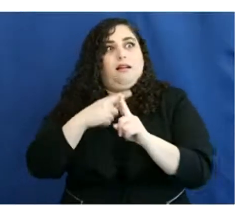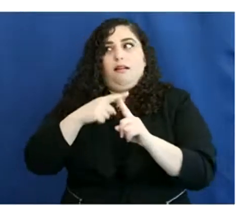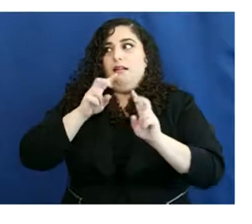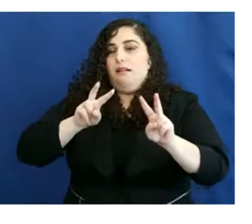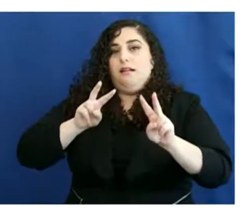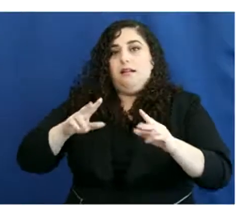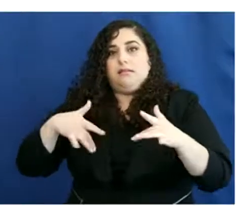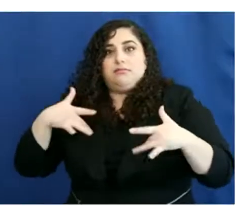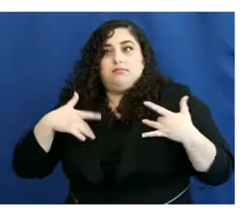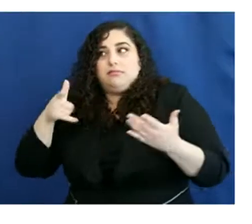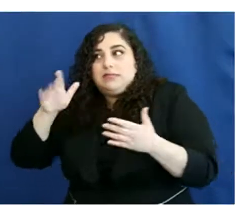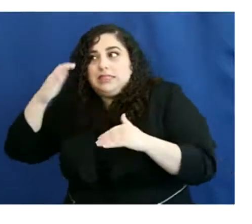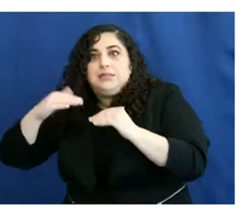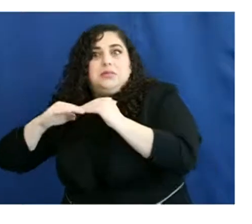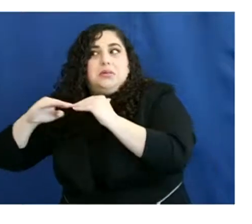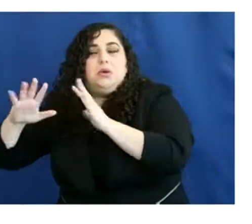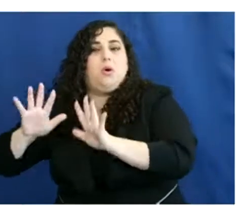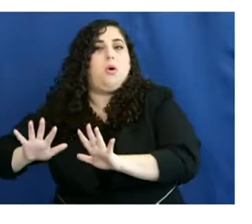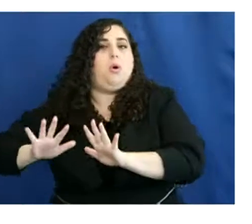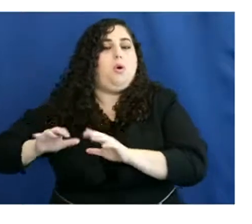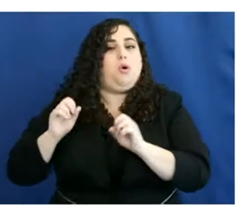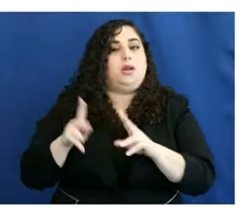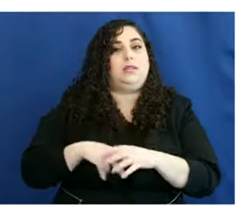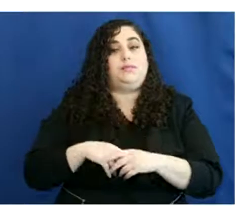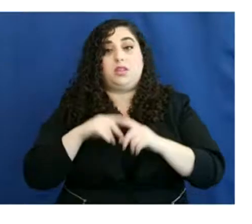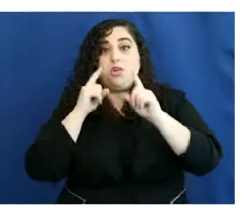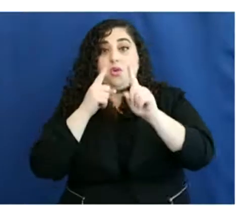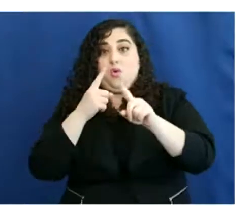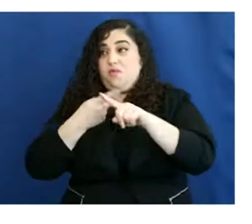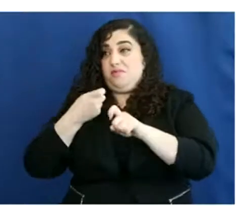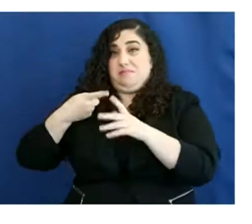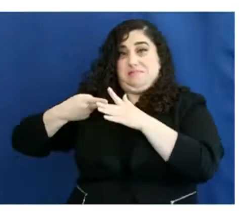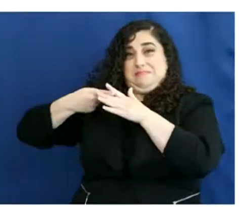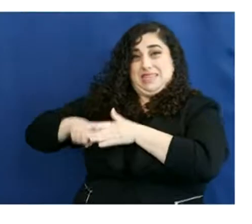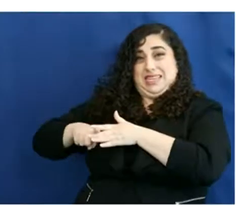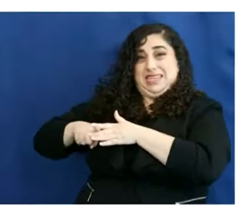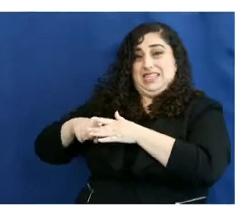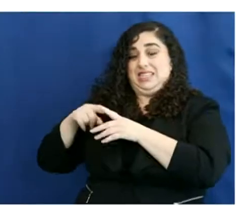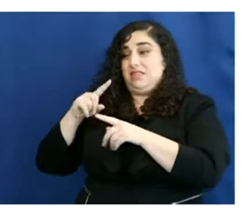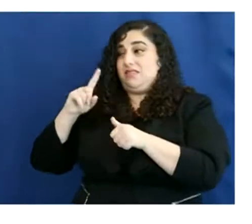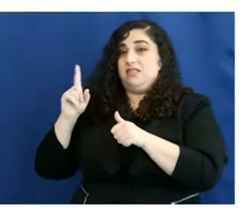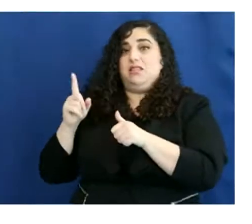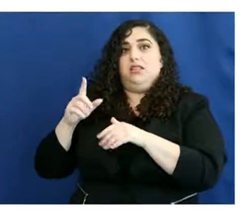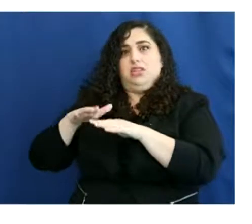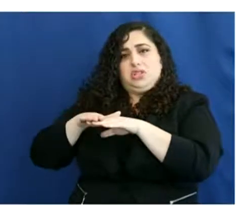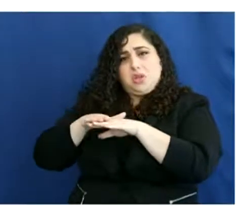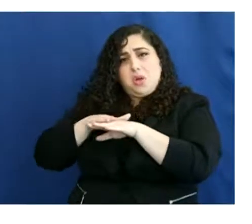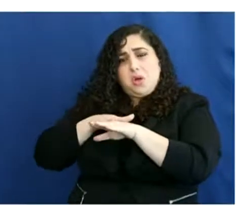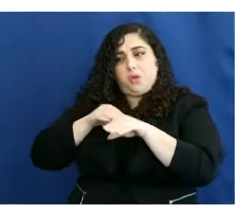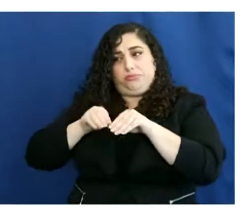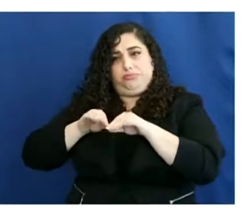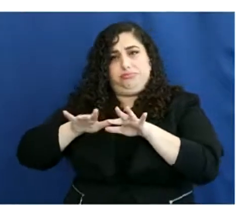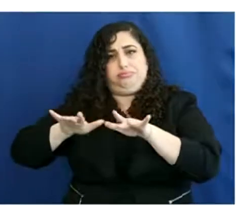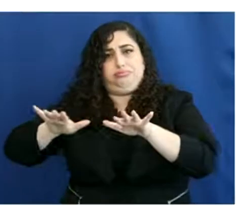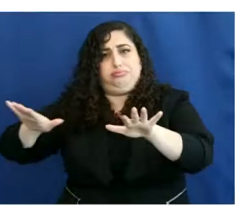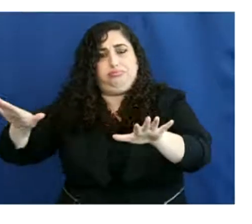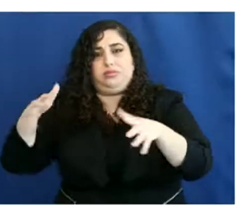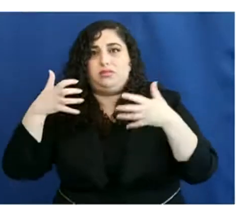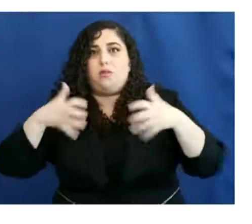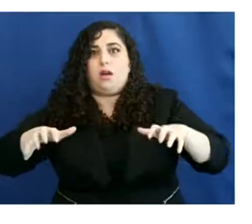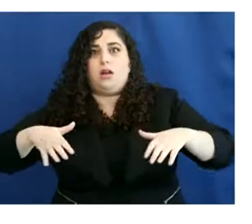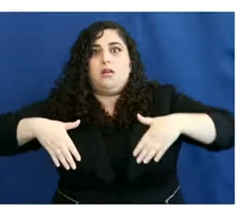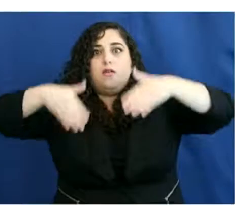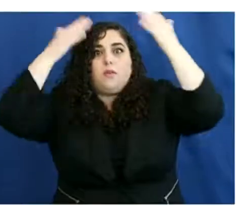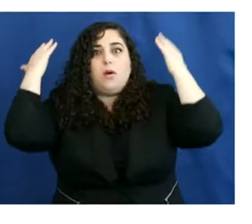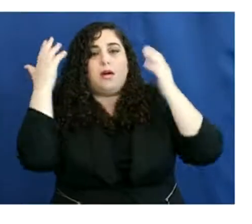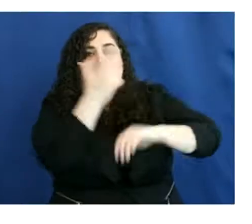that the goal from the beginning of our COVID response was to slow the spread of cases, to not overwhelm the healthcare system. And